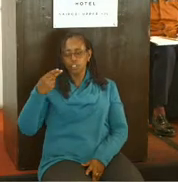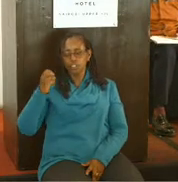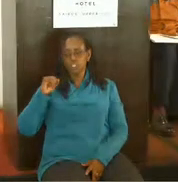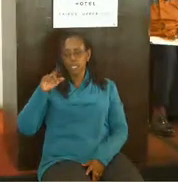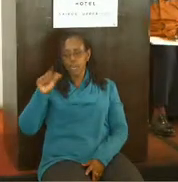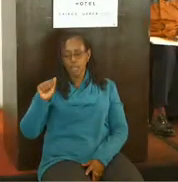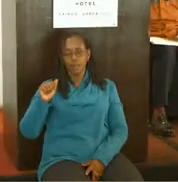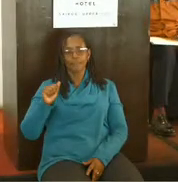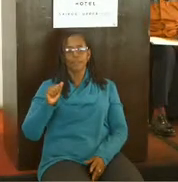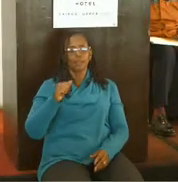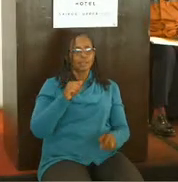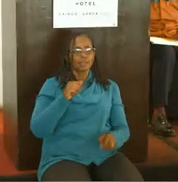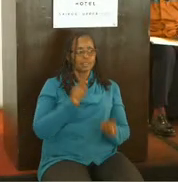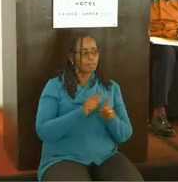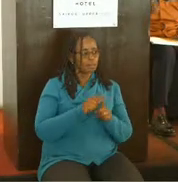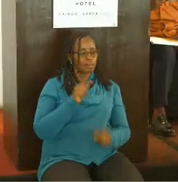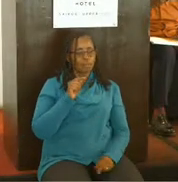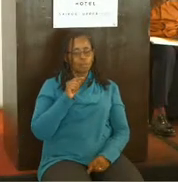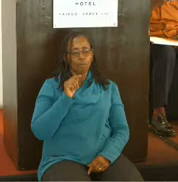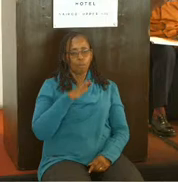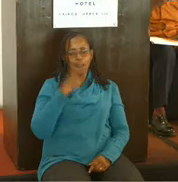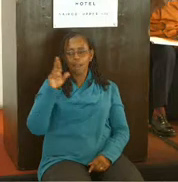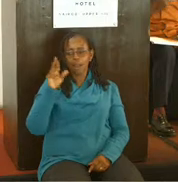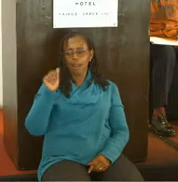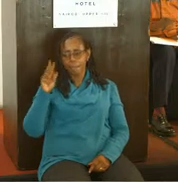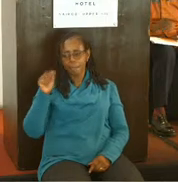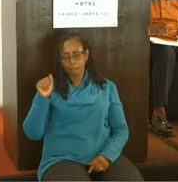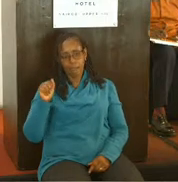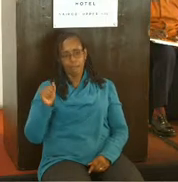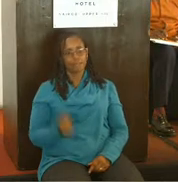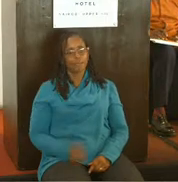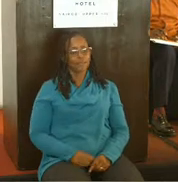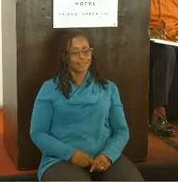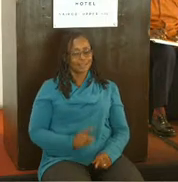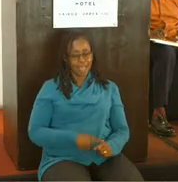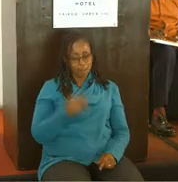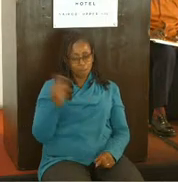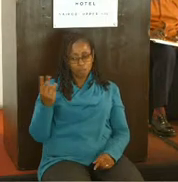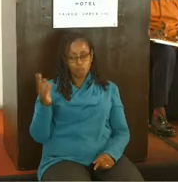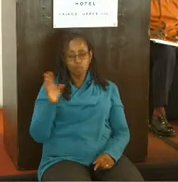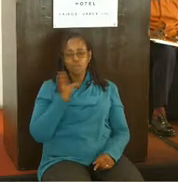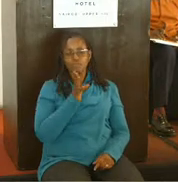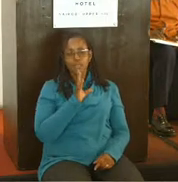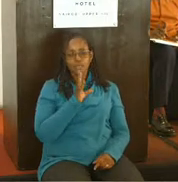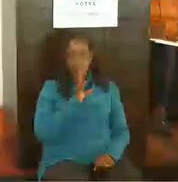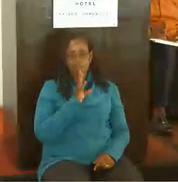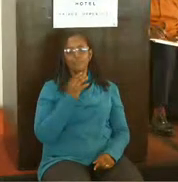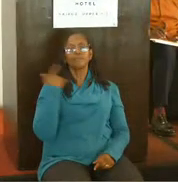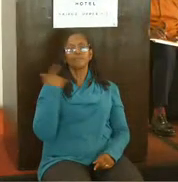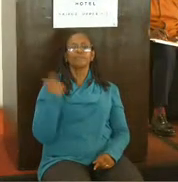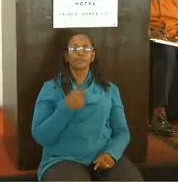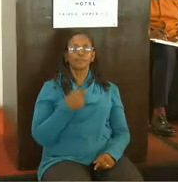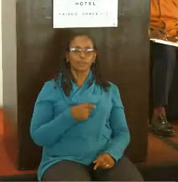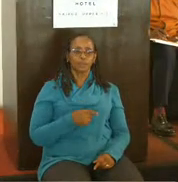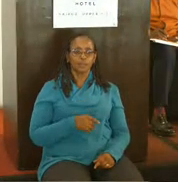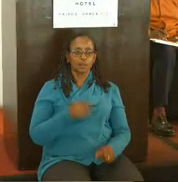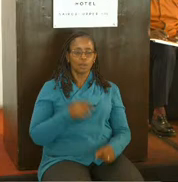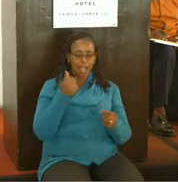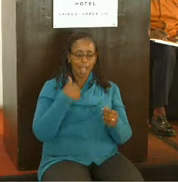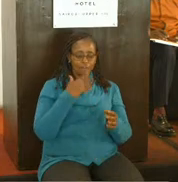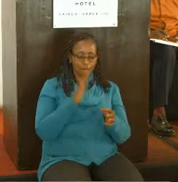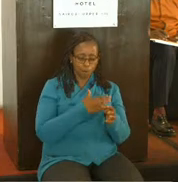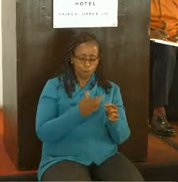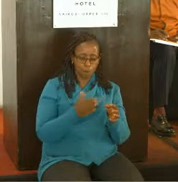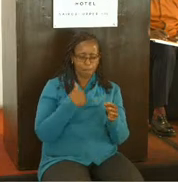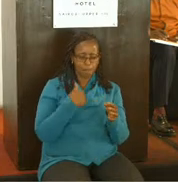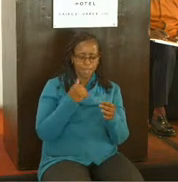sister this is for you as you are speaking a poem that I sometimes perform guatilloma we will just